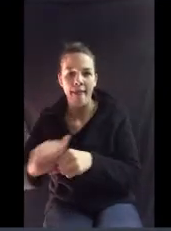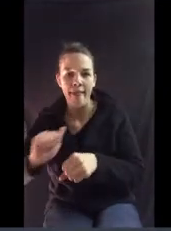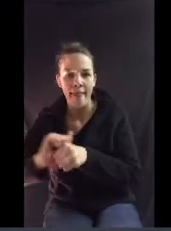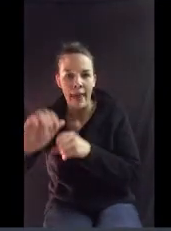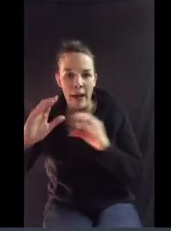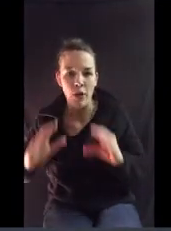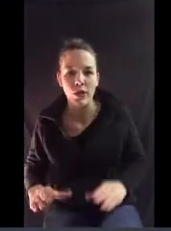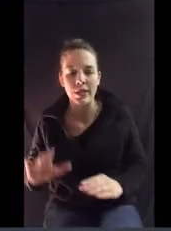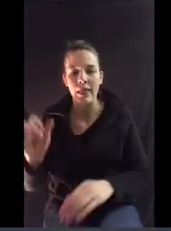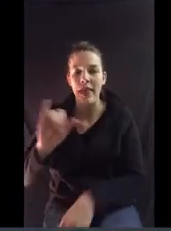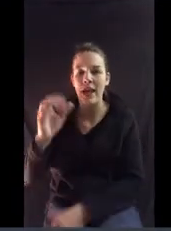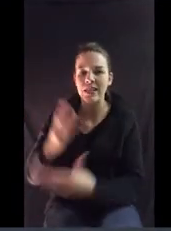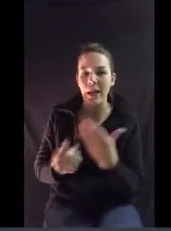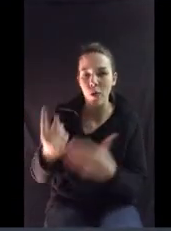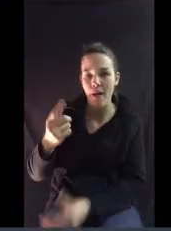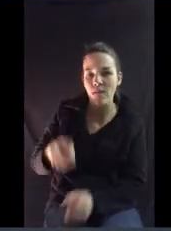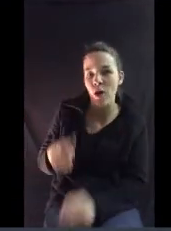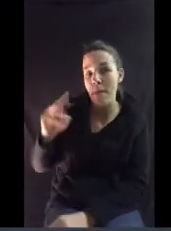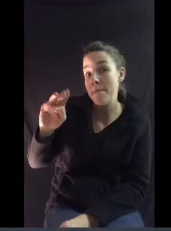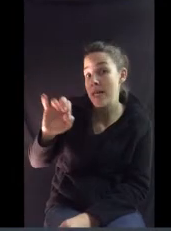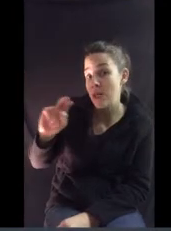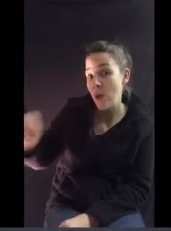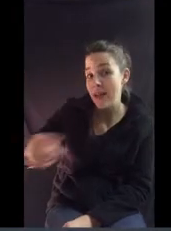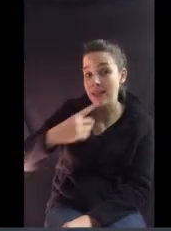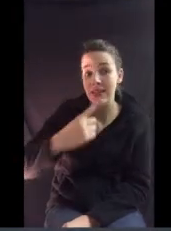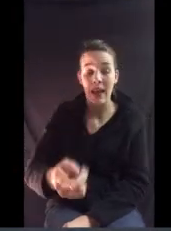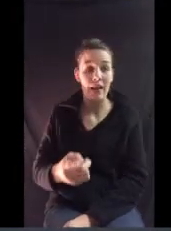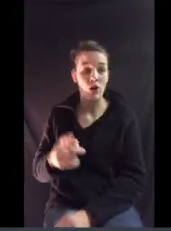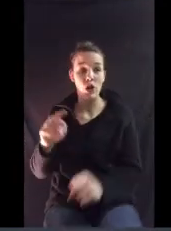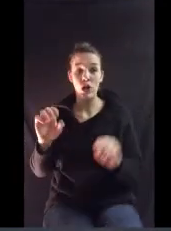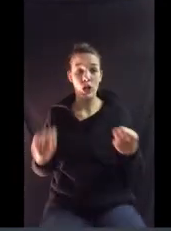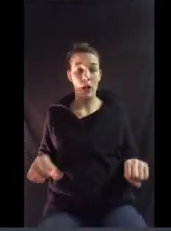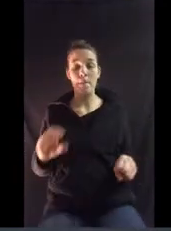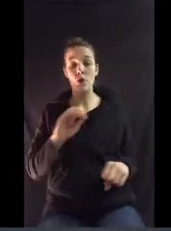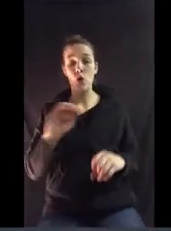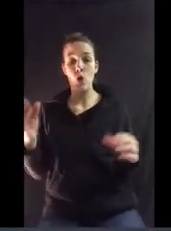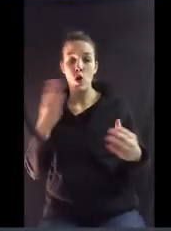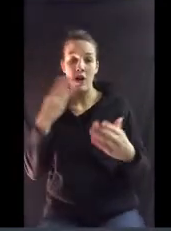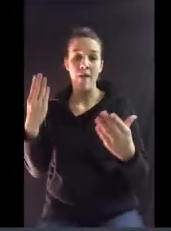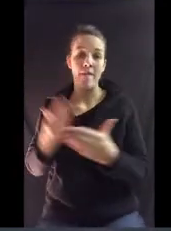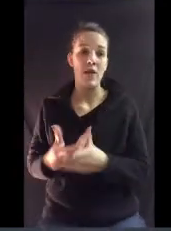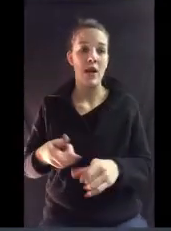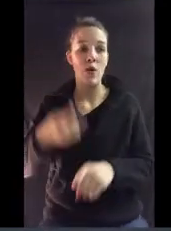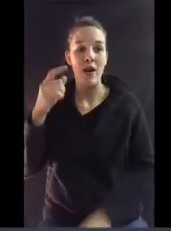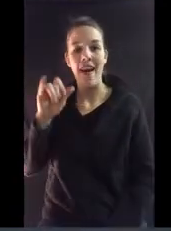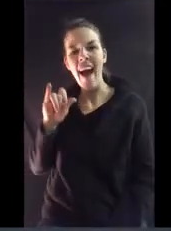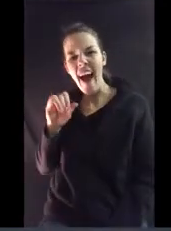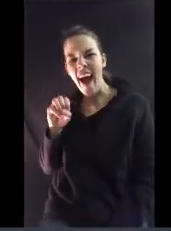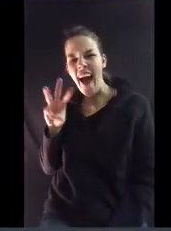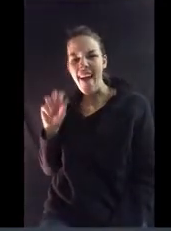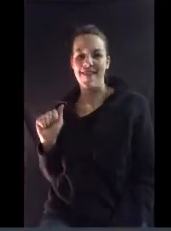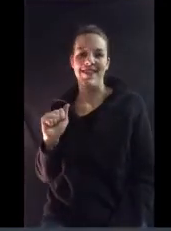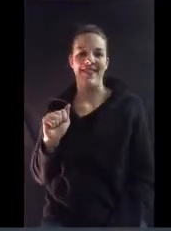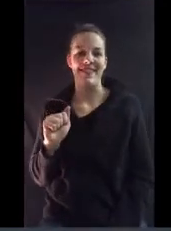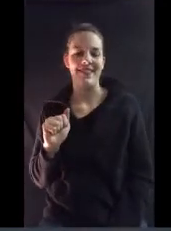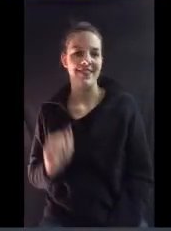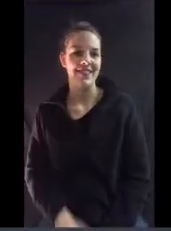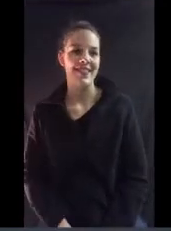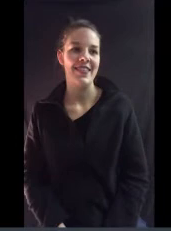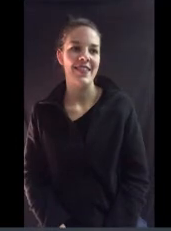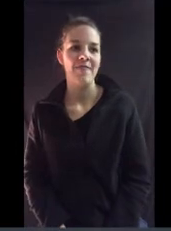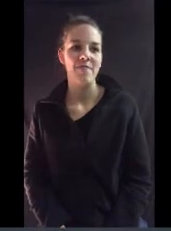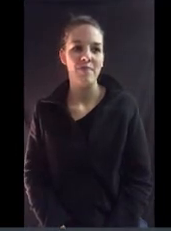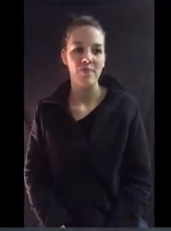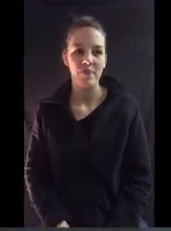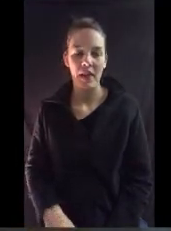low-scale laborers, is kind of like somebody from Minnesota saying that there could be no good that comes from